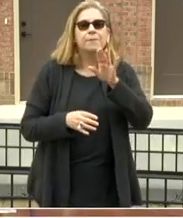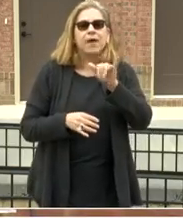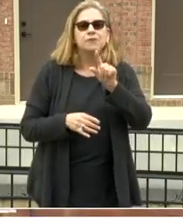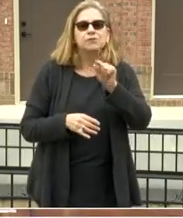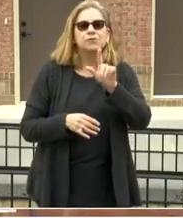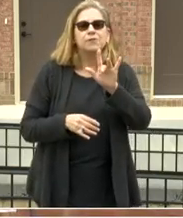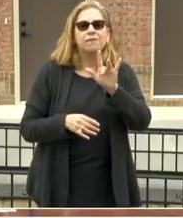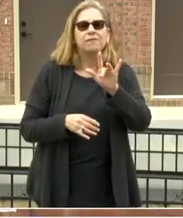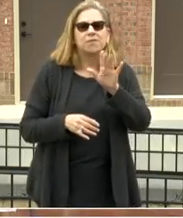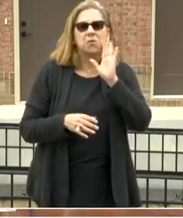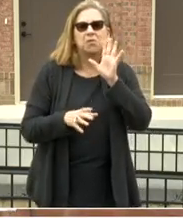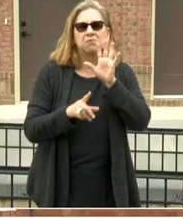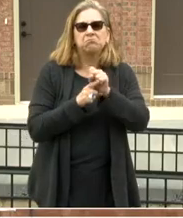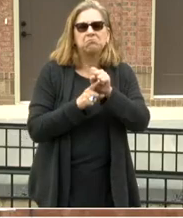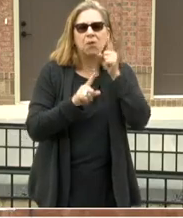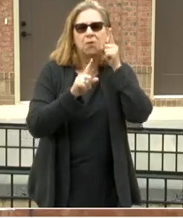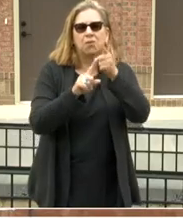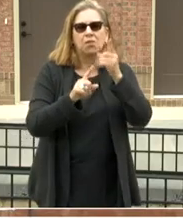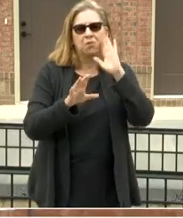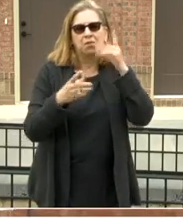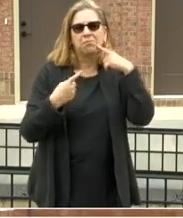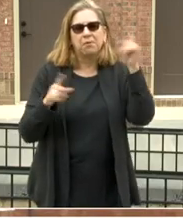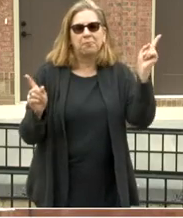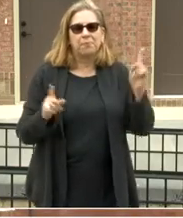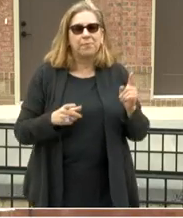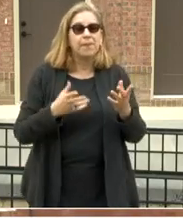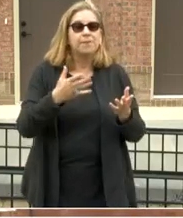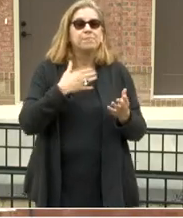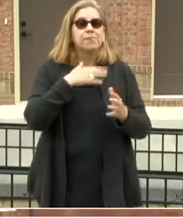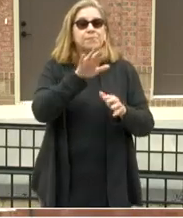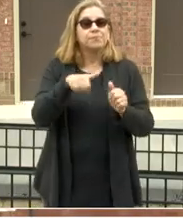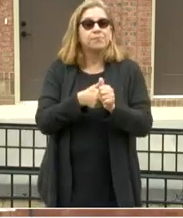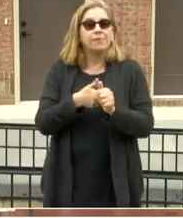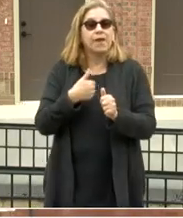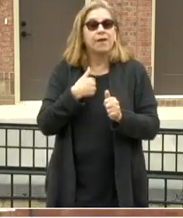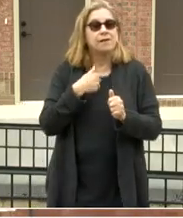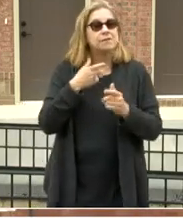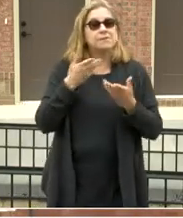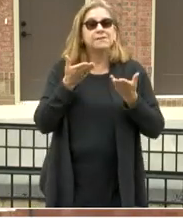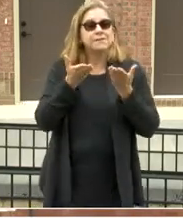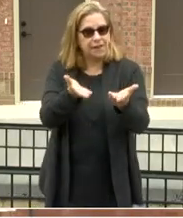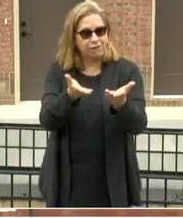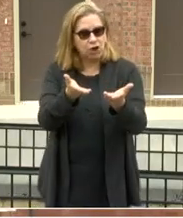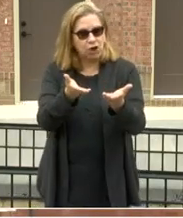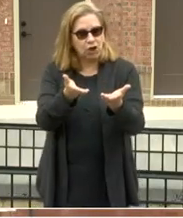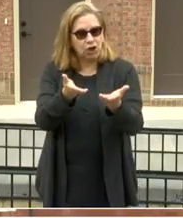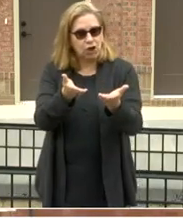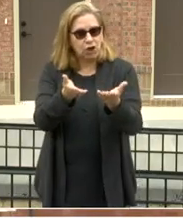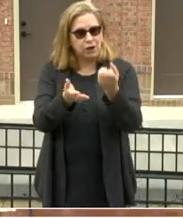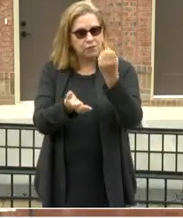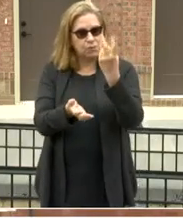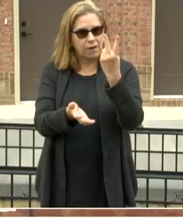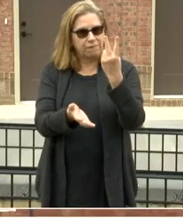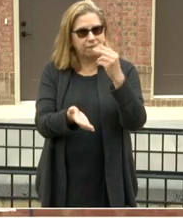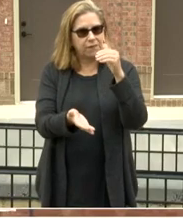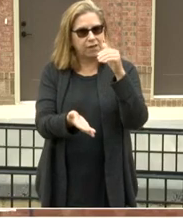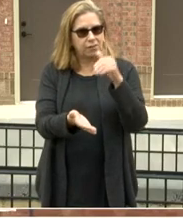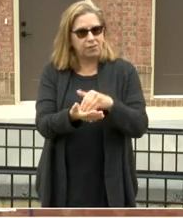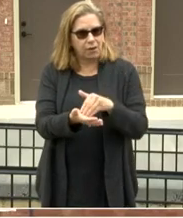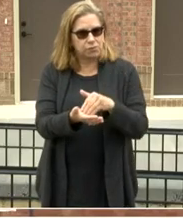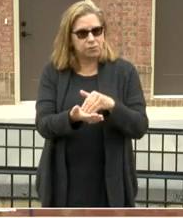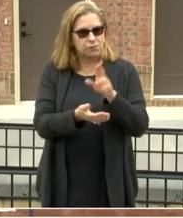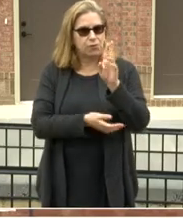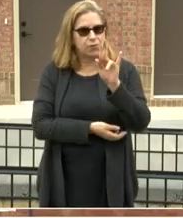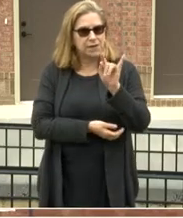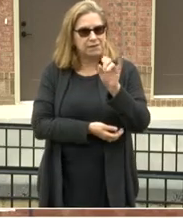And that sub-goal is to deliver 12,000 of affordable units as part of that 36,000. And we're about a third of the way there. So the mayor